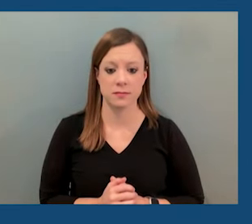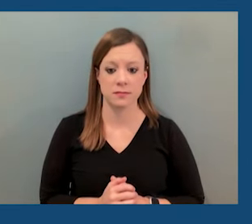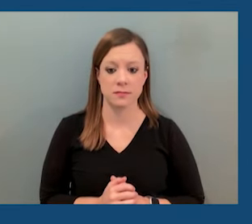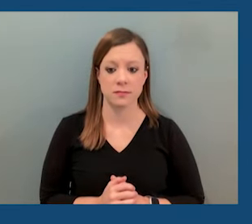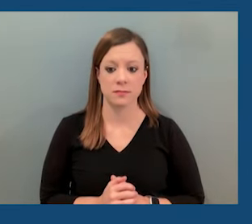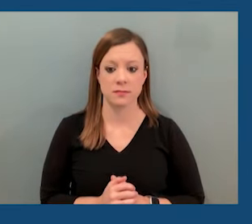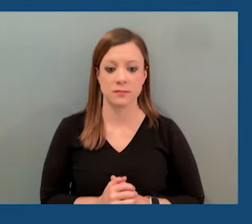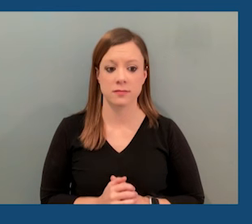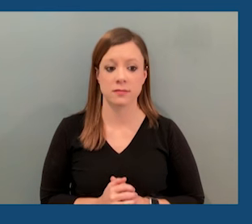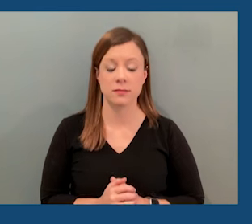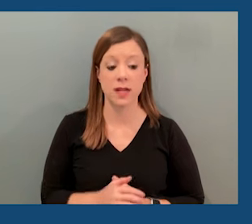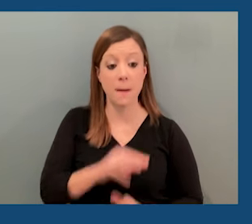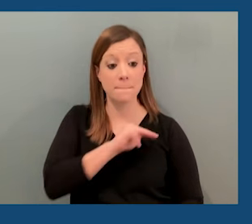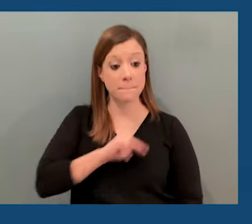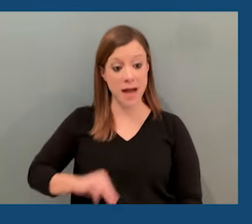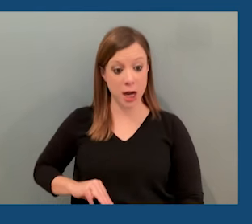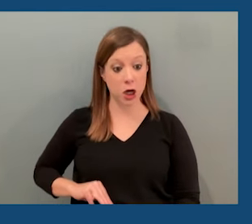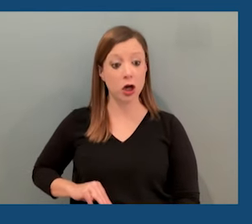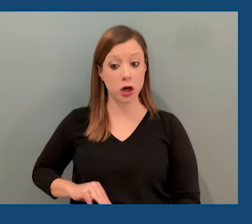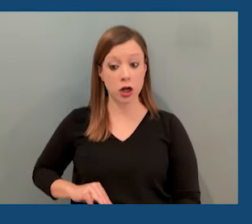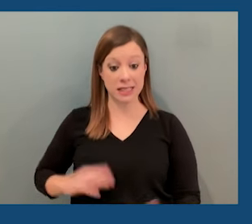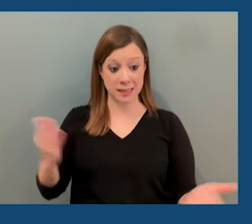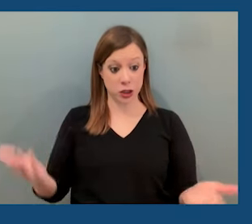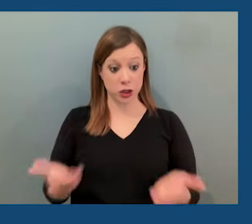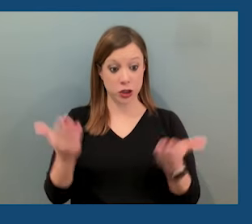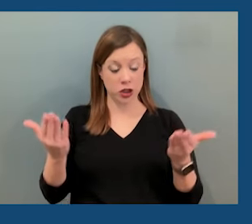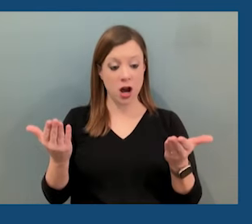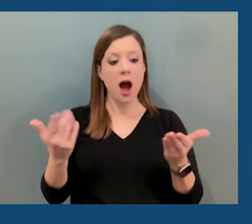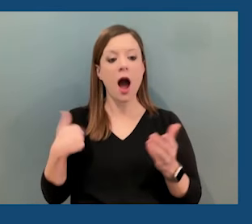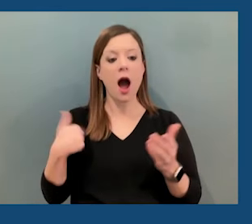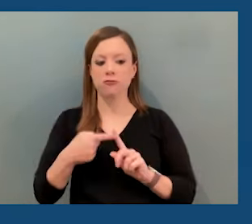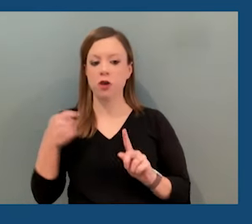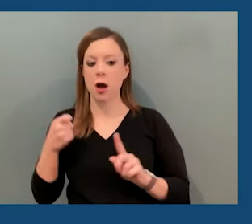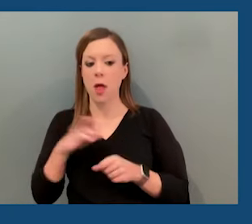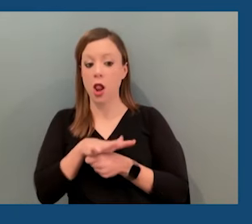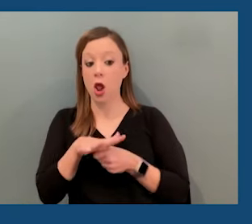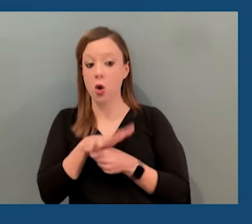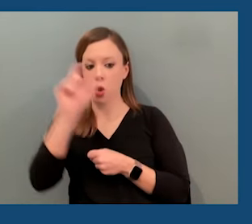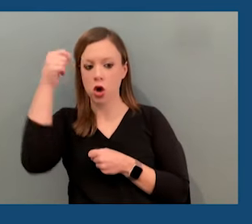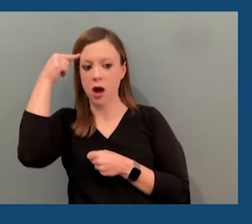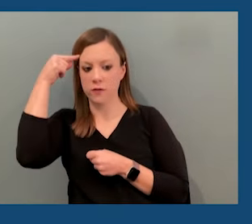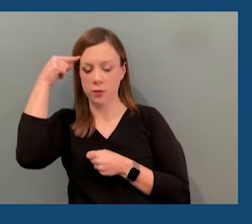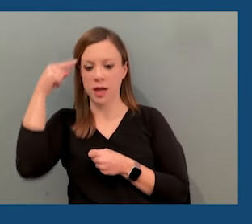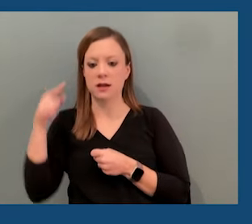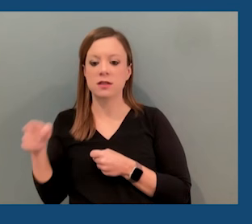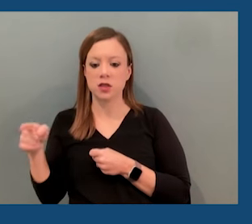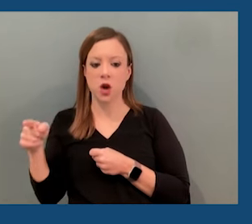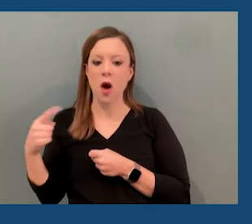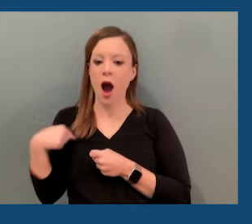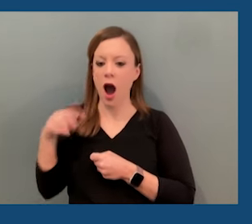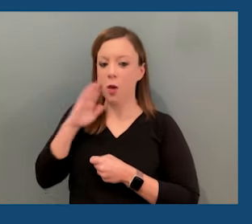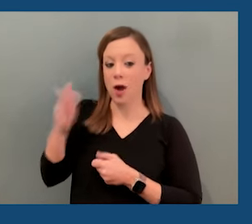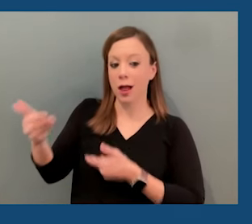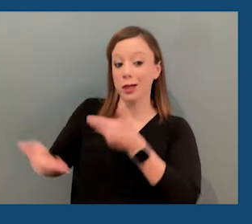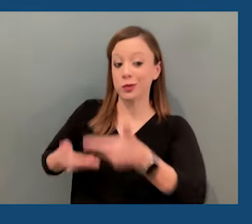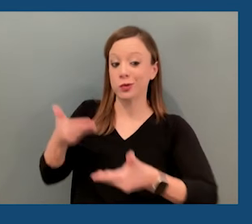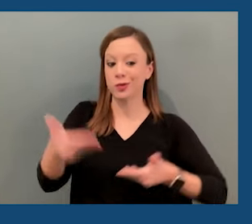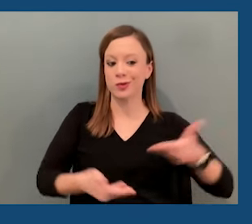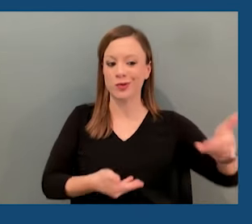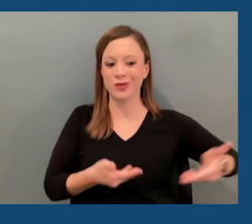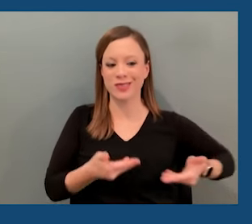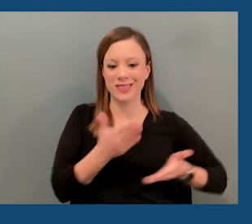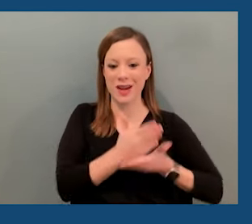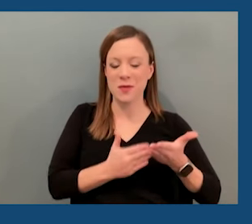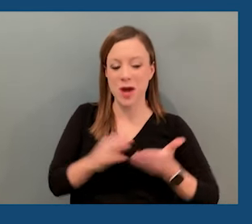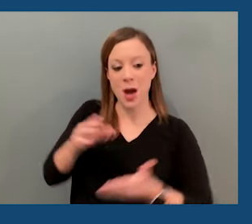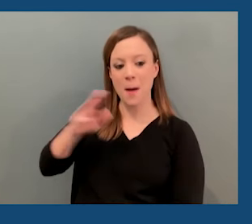And the mayors who are present, you know, I come out of local government, so I have a special bias toward mayors. I'll be introducing some in a couple minutes, but I saw Mayor Spano